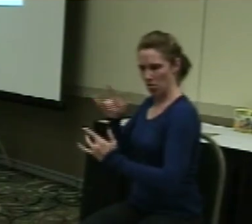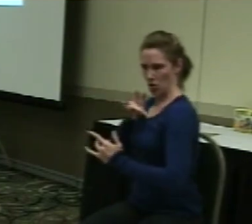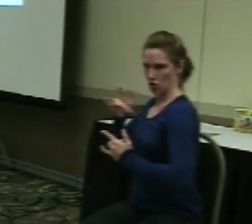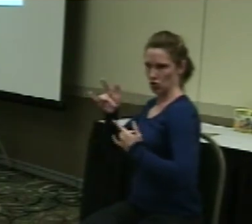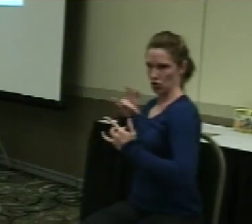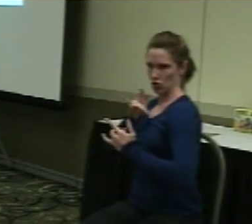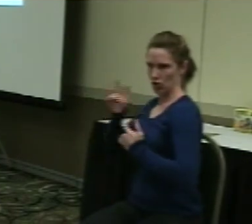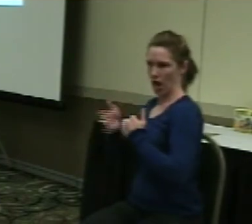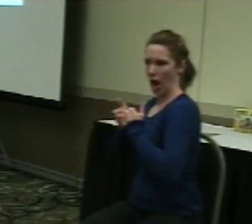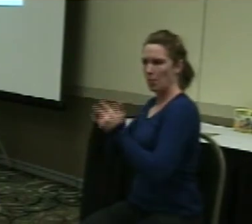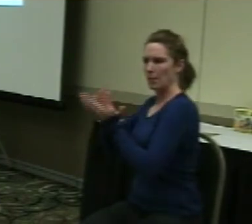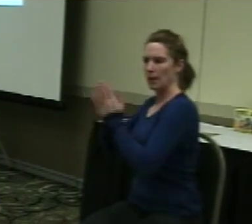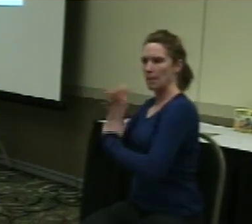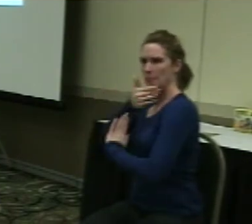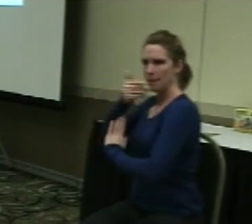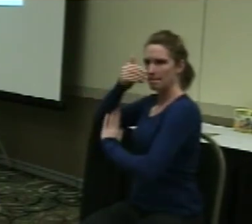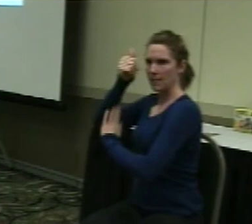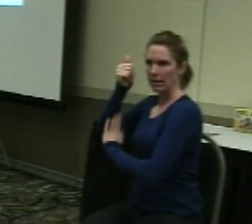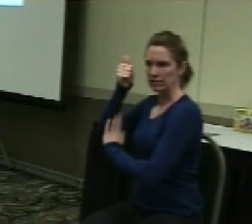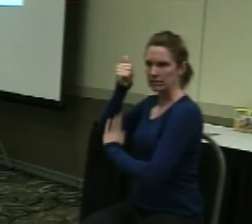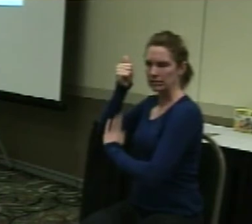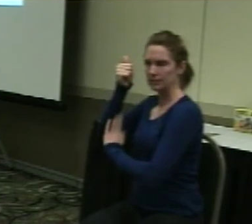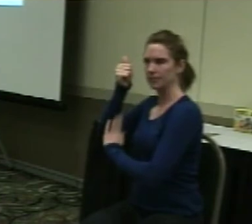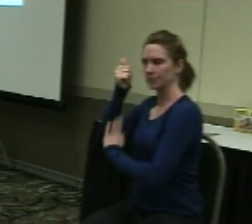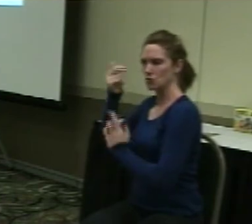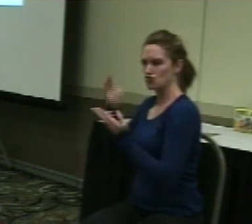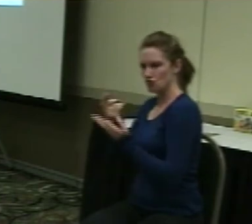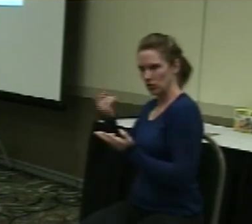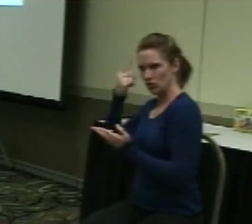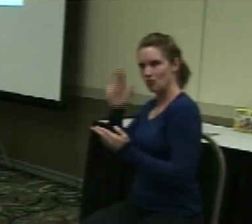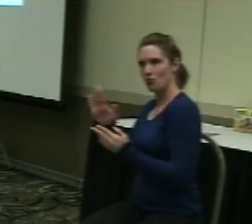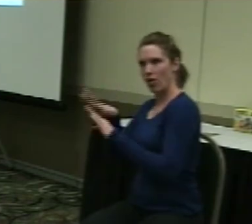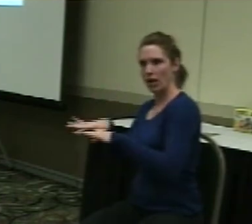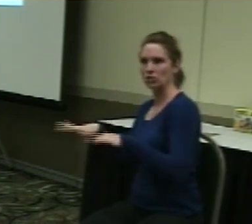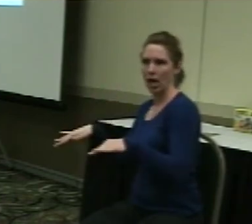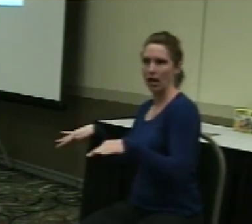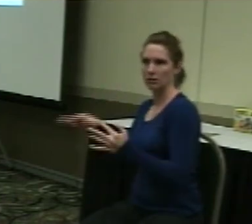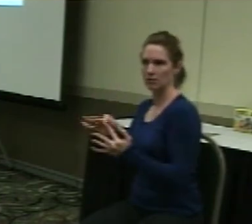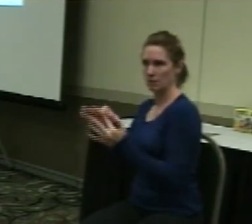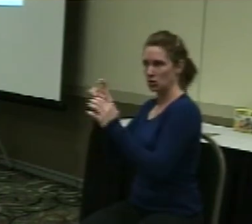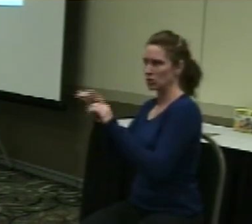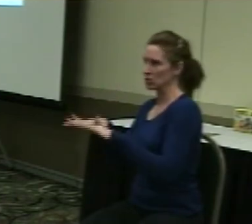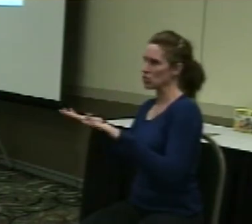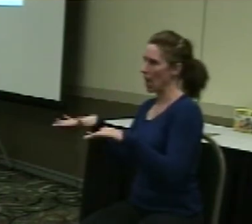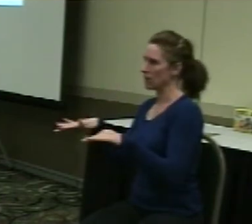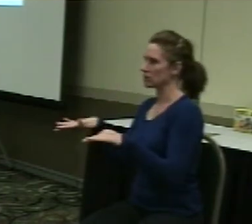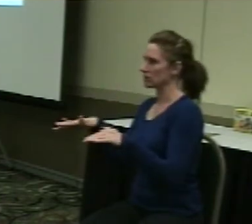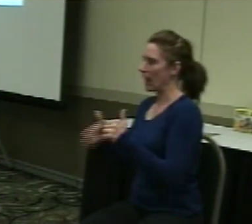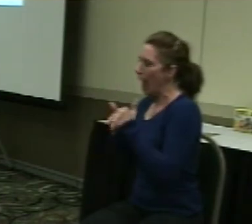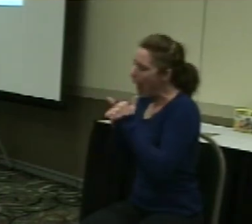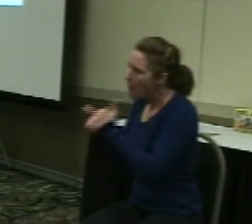be the best possible resource for their child who has a special need, you know?